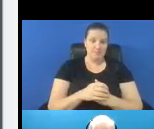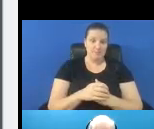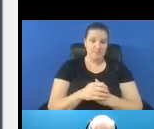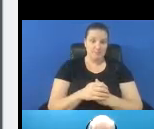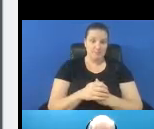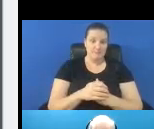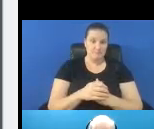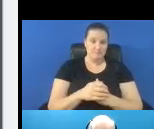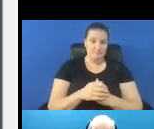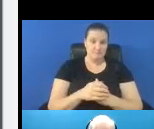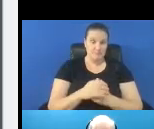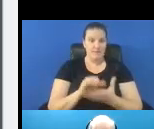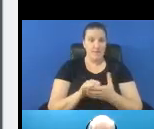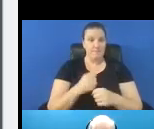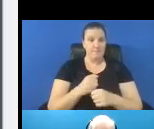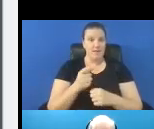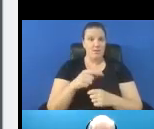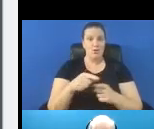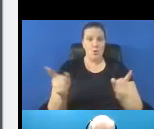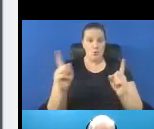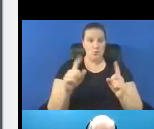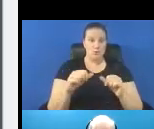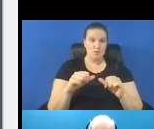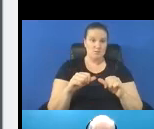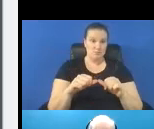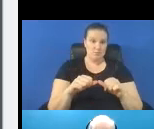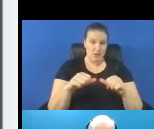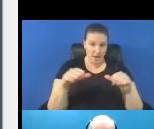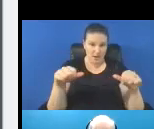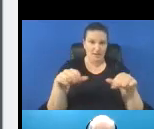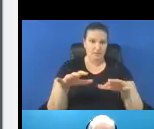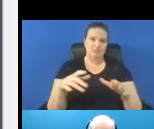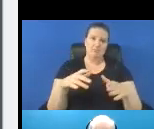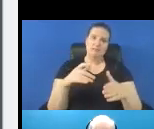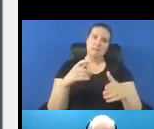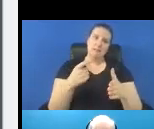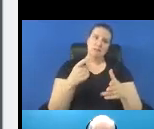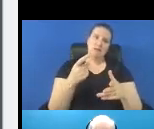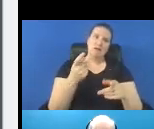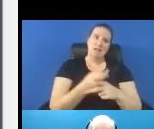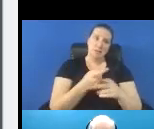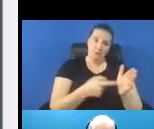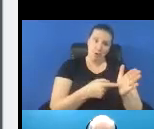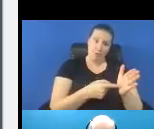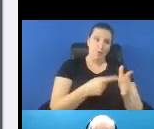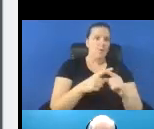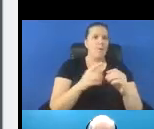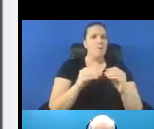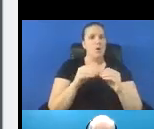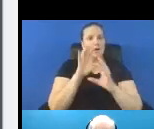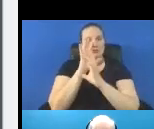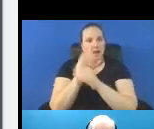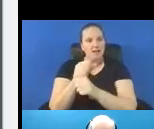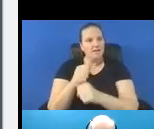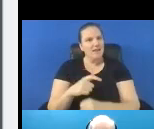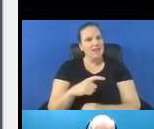make those areas, keep them affordable, but make them more attractive as living areas.